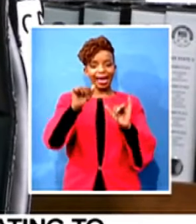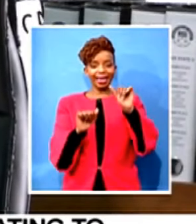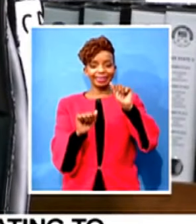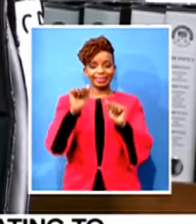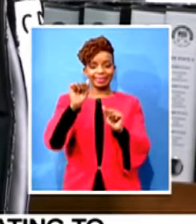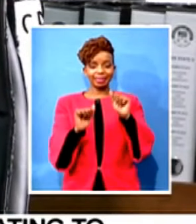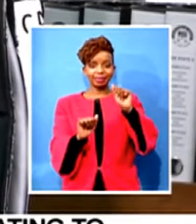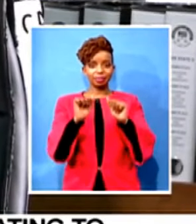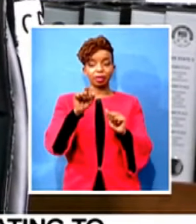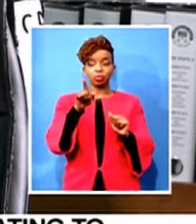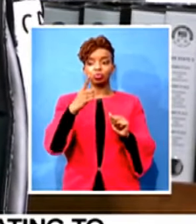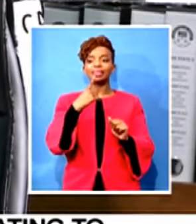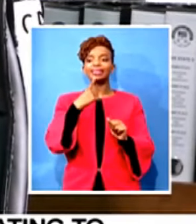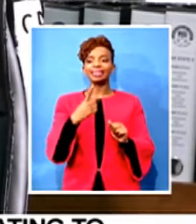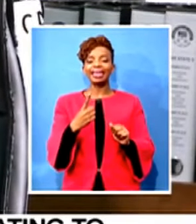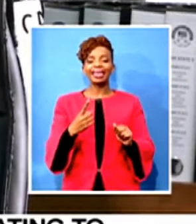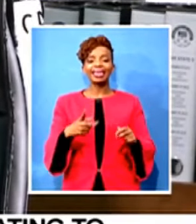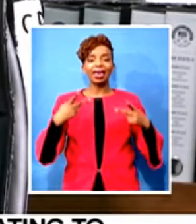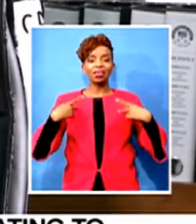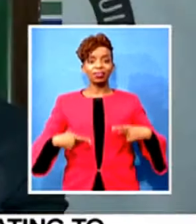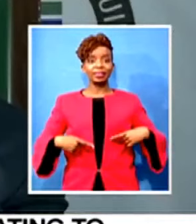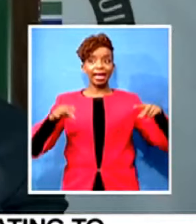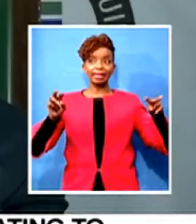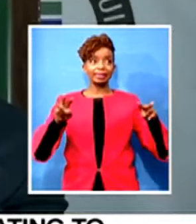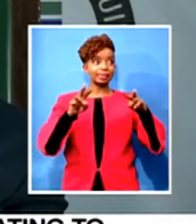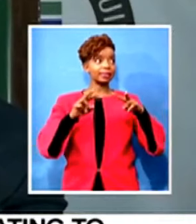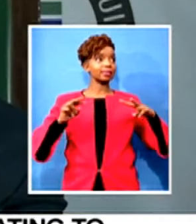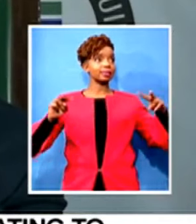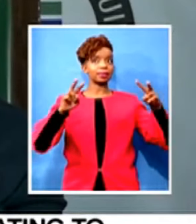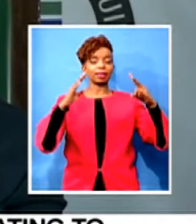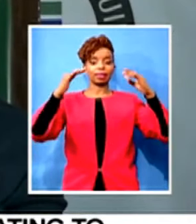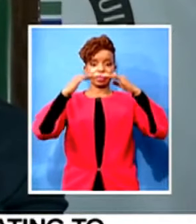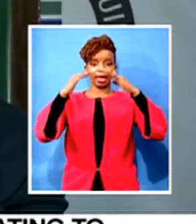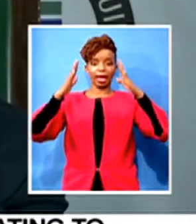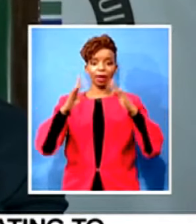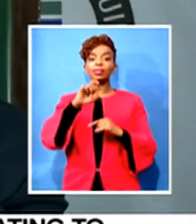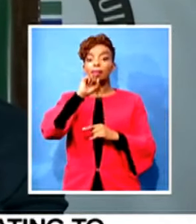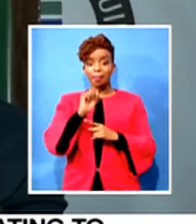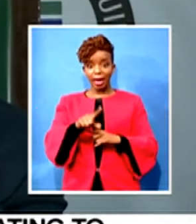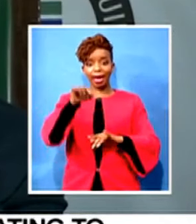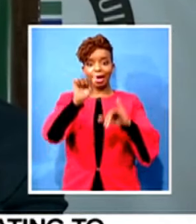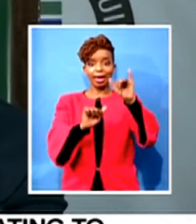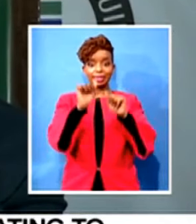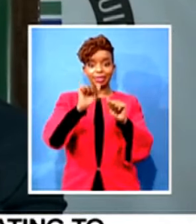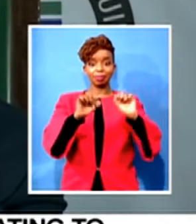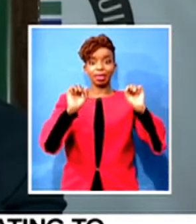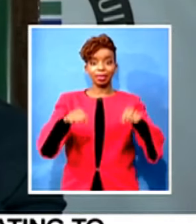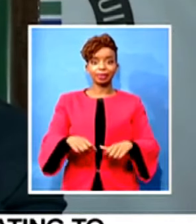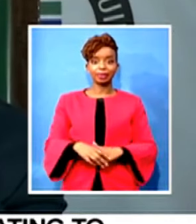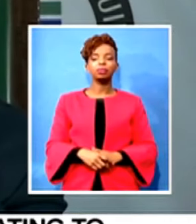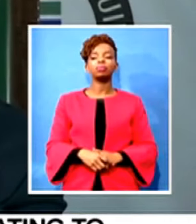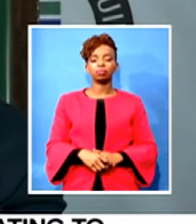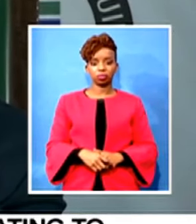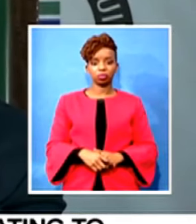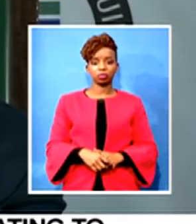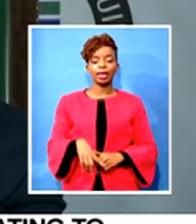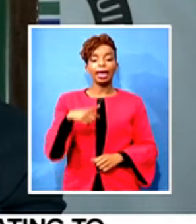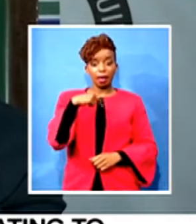Yes. I understand that to mean whether the house looks like it might